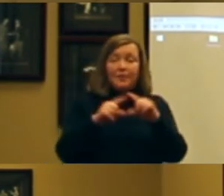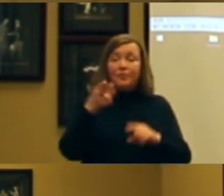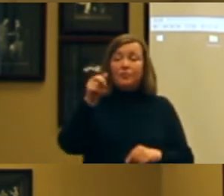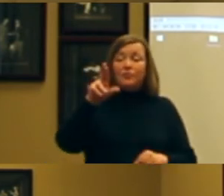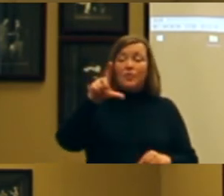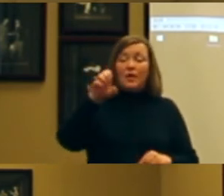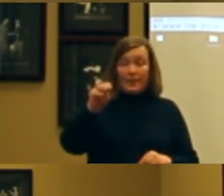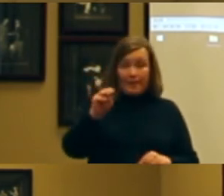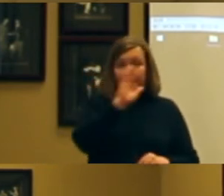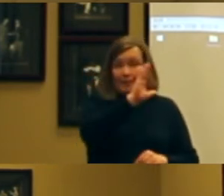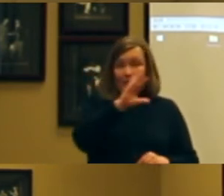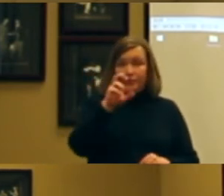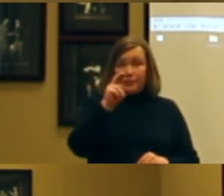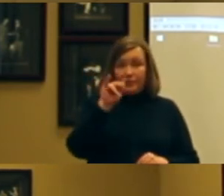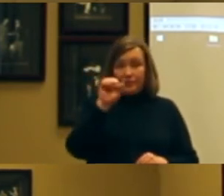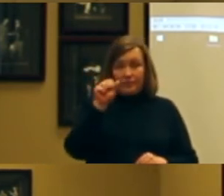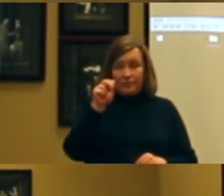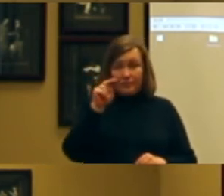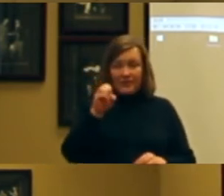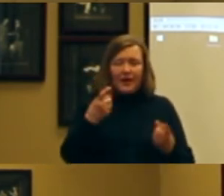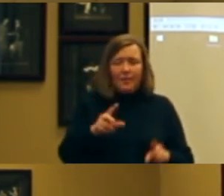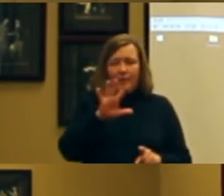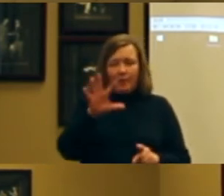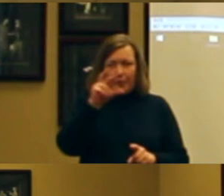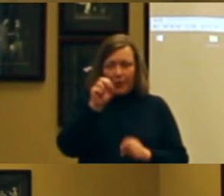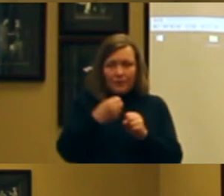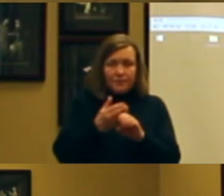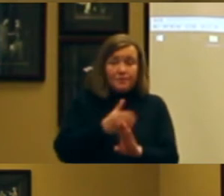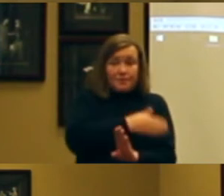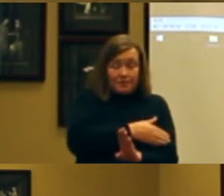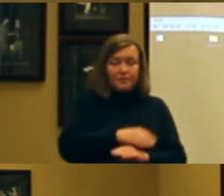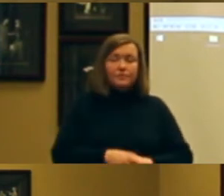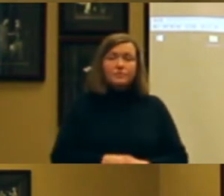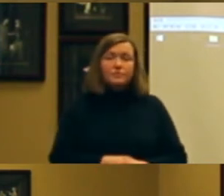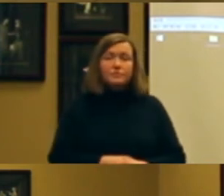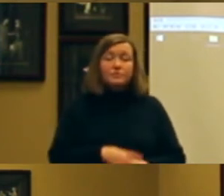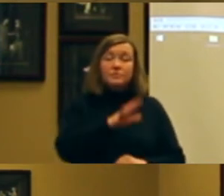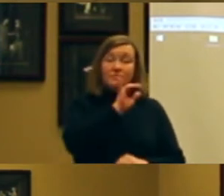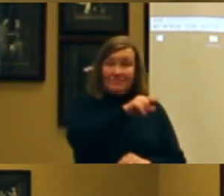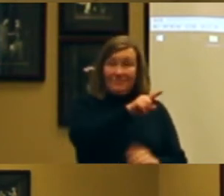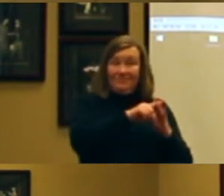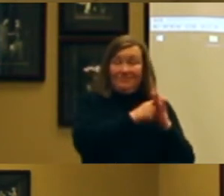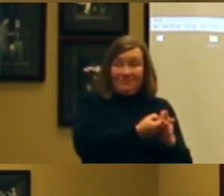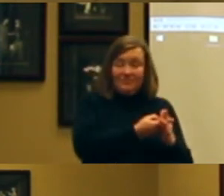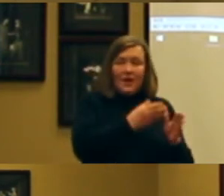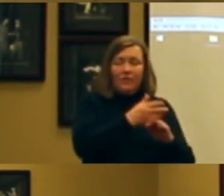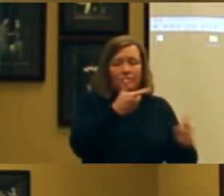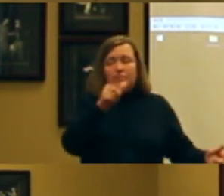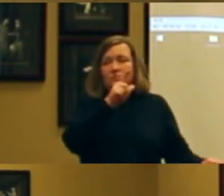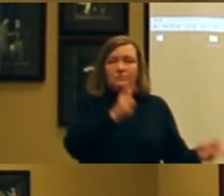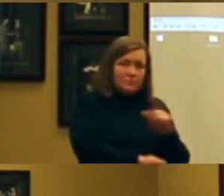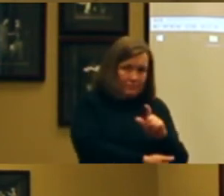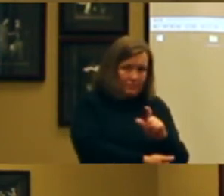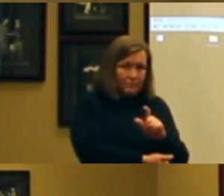that was a few years early, like three decades earlier, that came after tremendous and cataclysmic